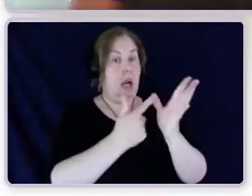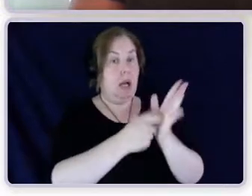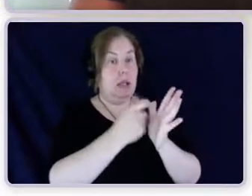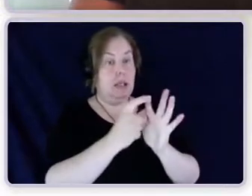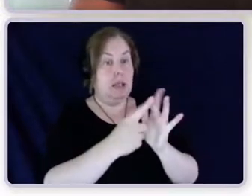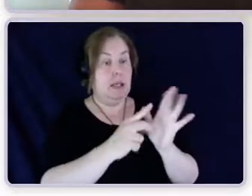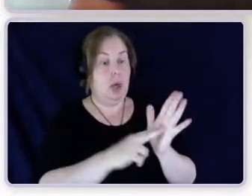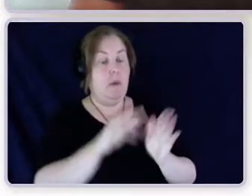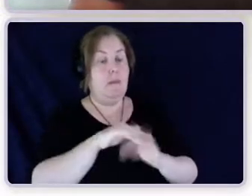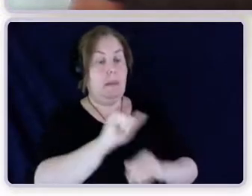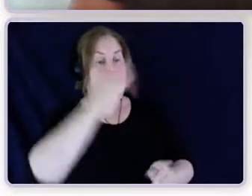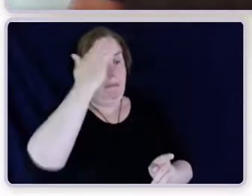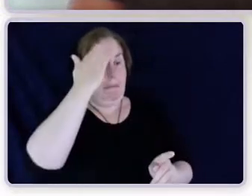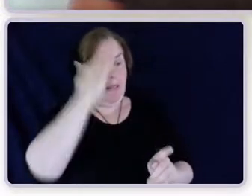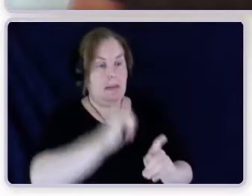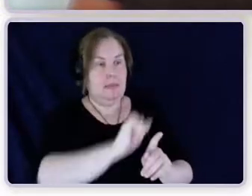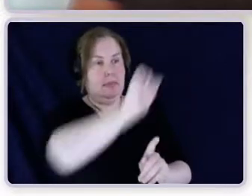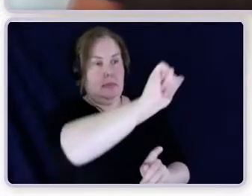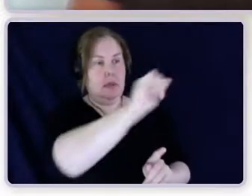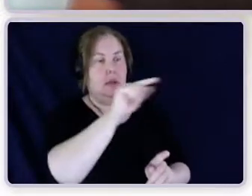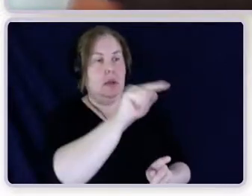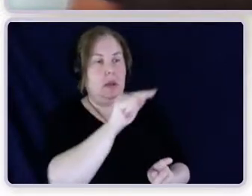as well. So she has both a plan nominee and a guardian.